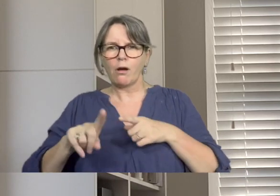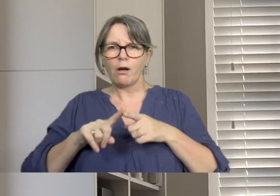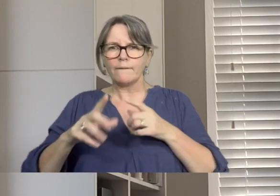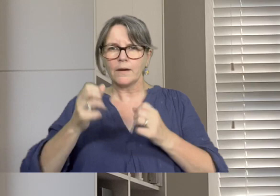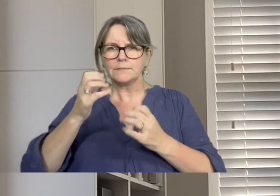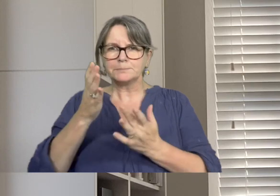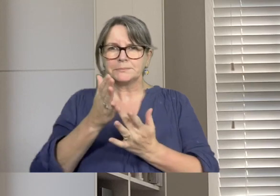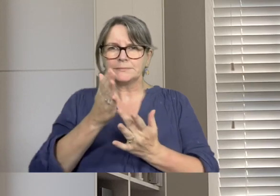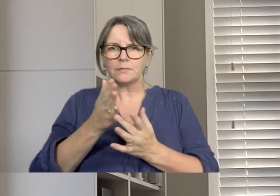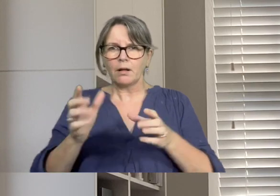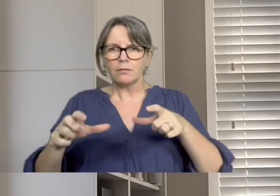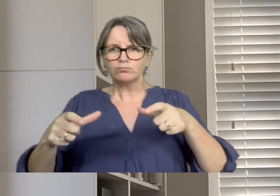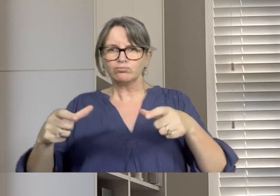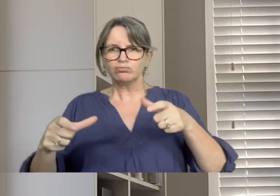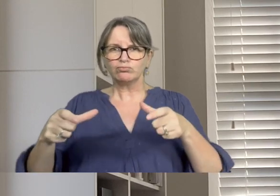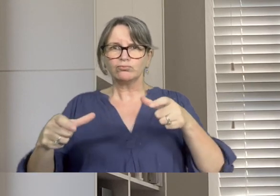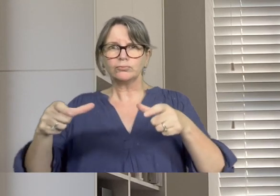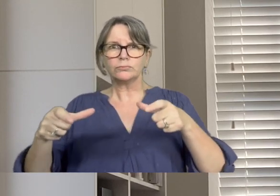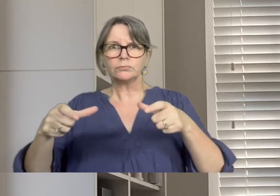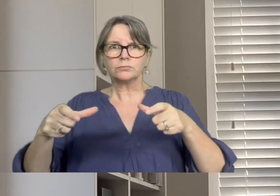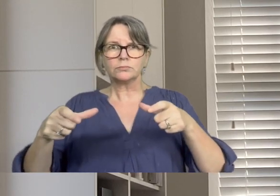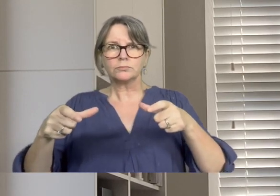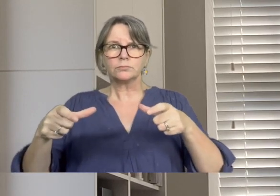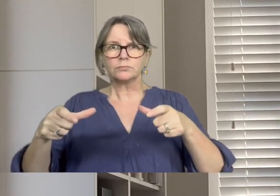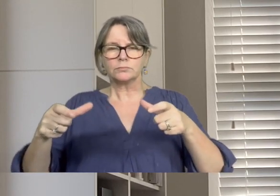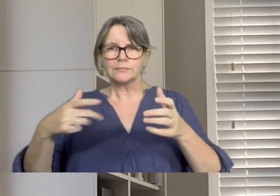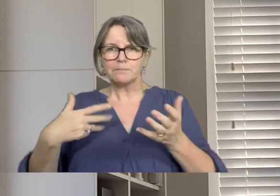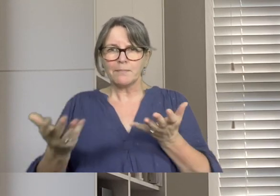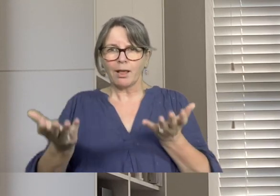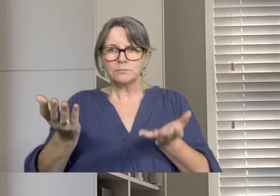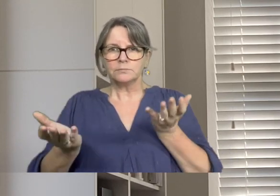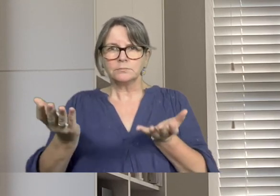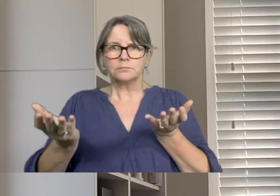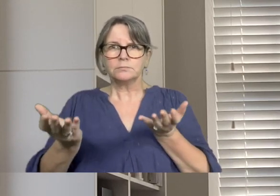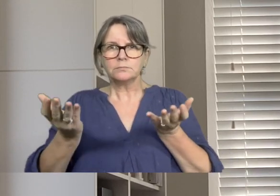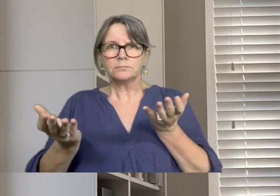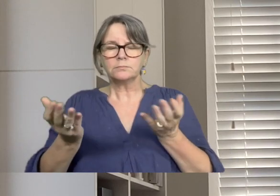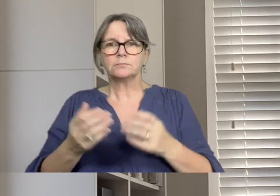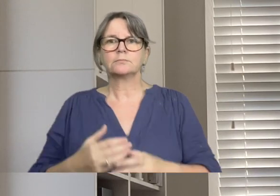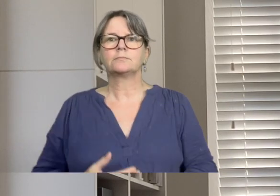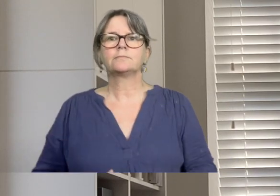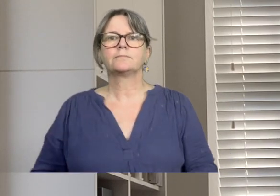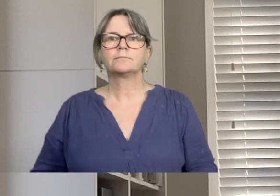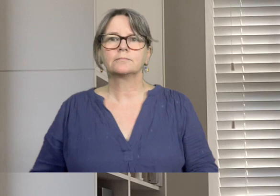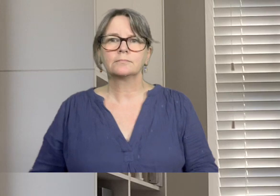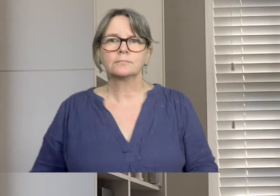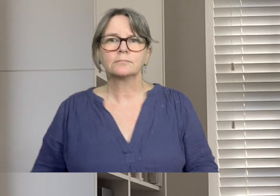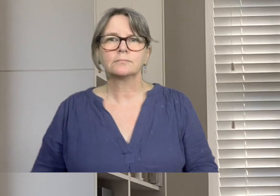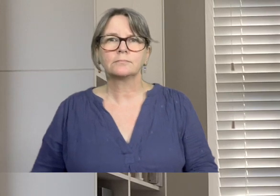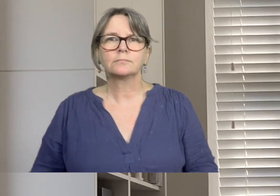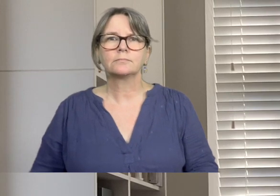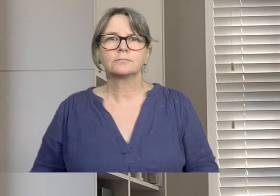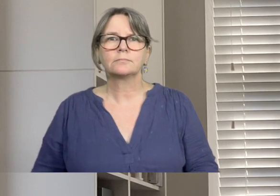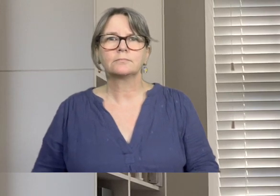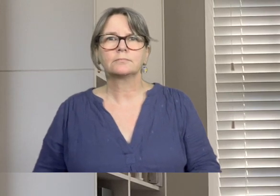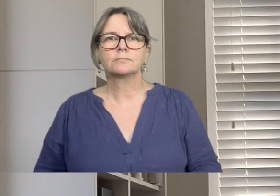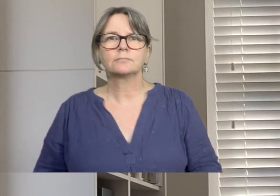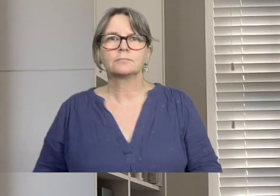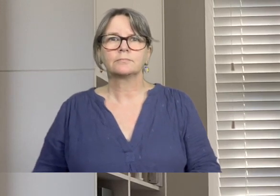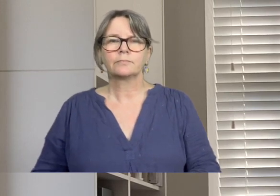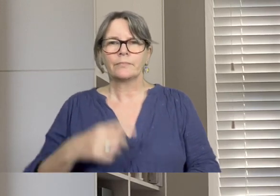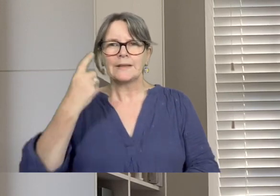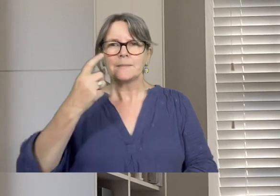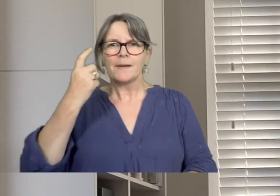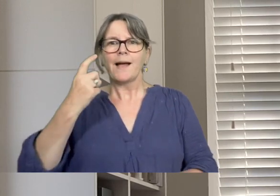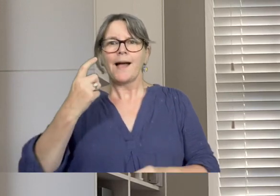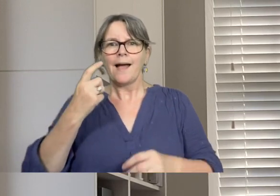And we're going to find a sense of middle. So finding that balance between those 2 points. So the 2 points I think about is pubic bone and